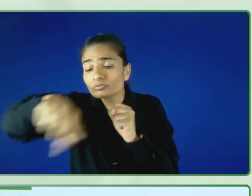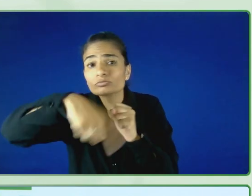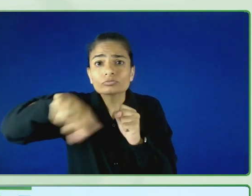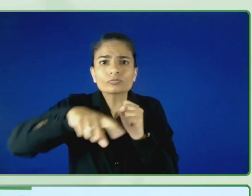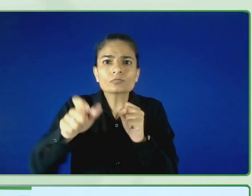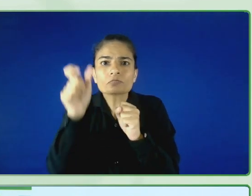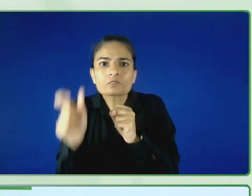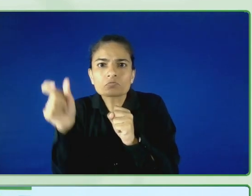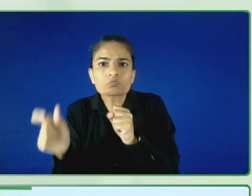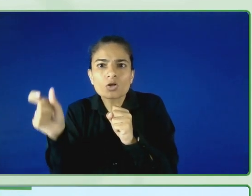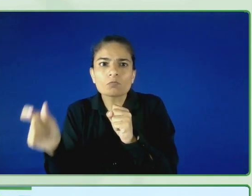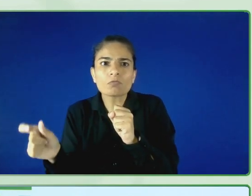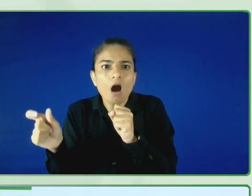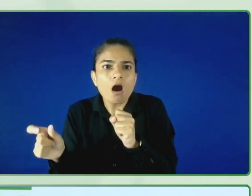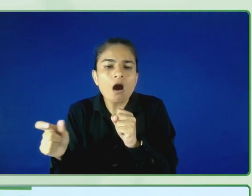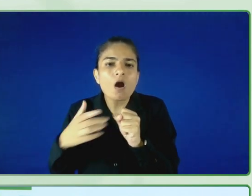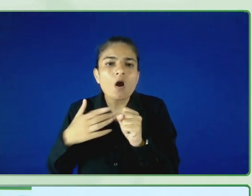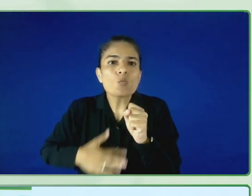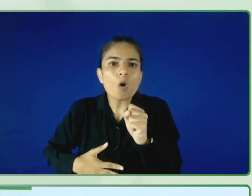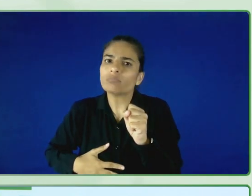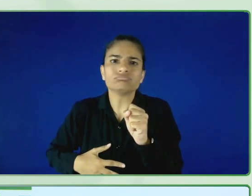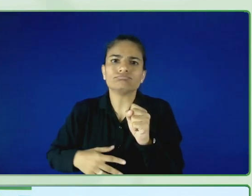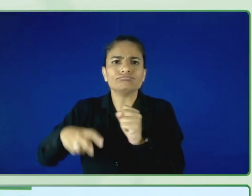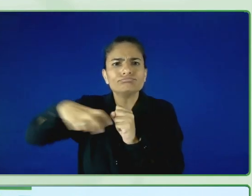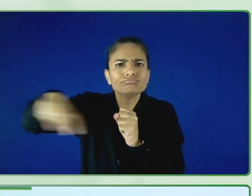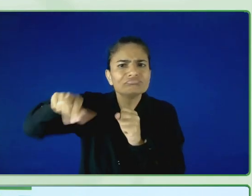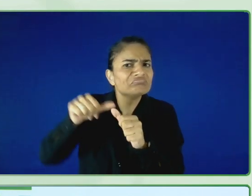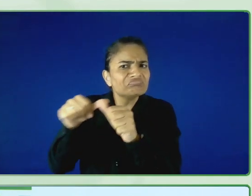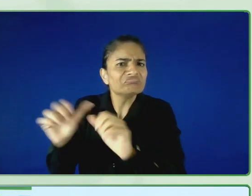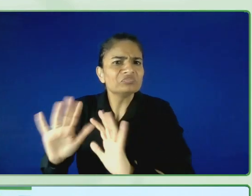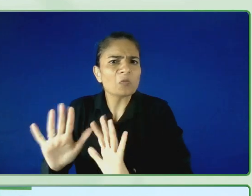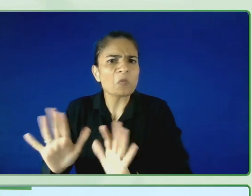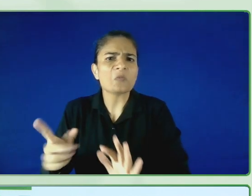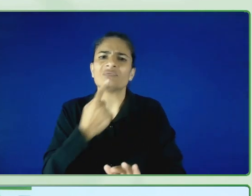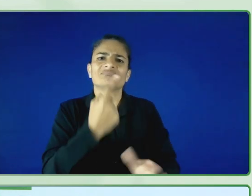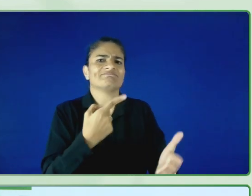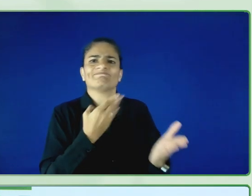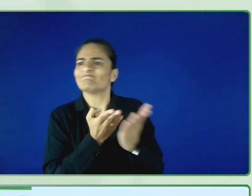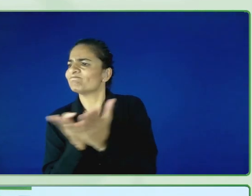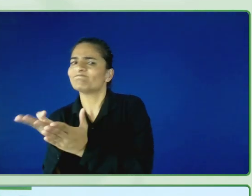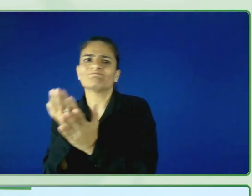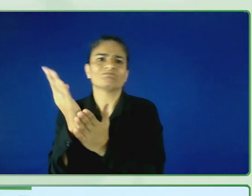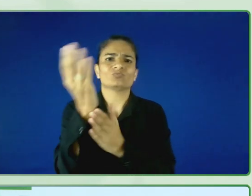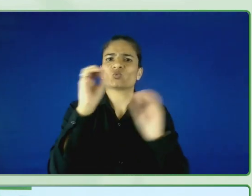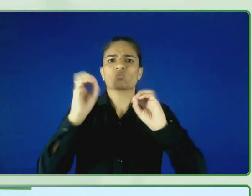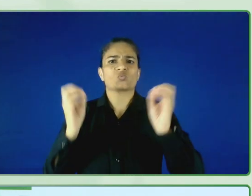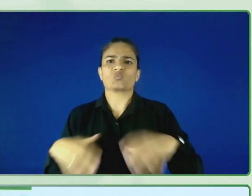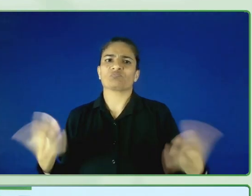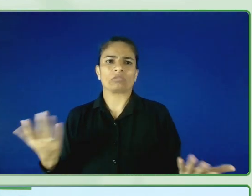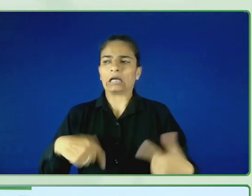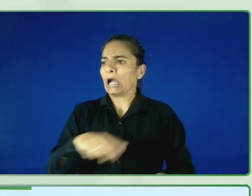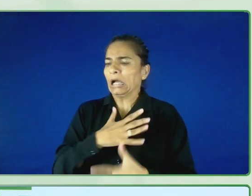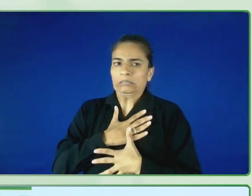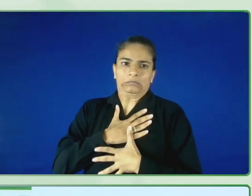will be the change that we want to see in the world. And we decided to start Digital Impact Square. There are 3 key pillars to Digital Impact